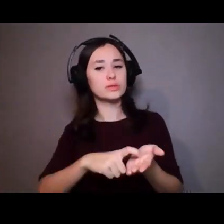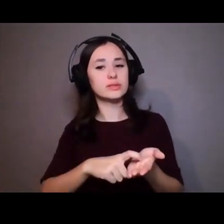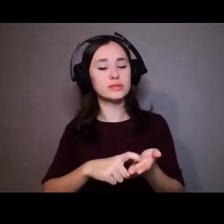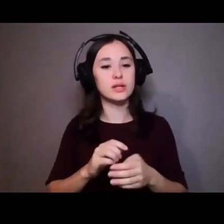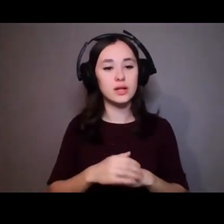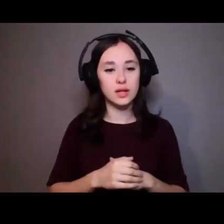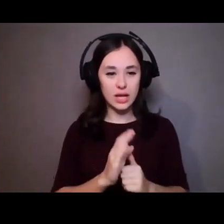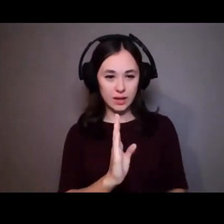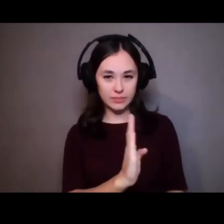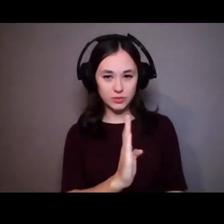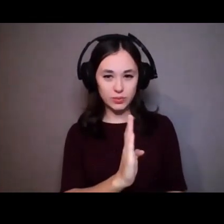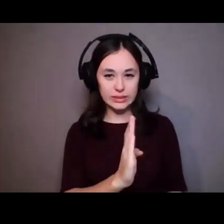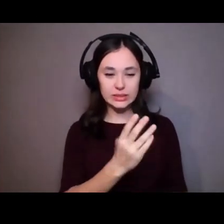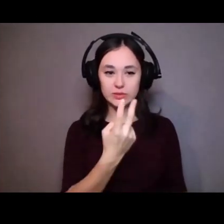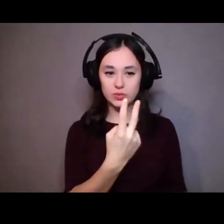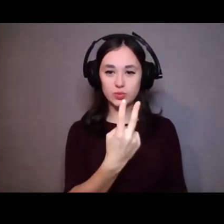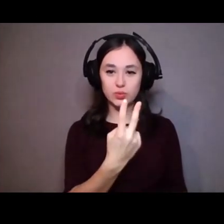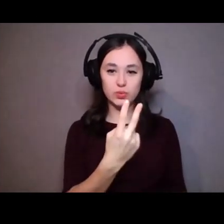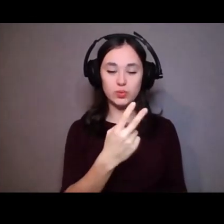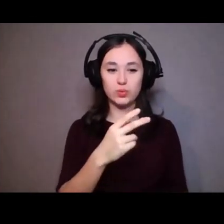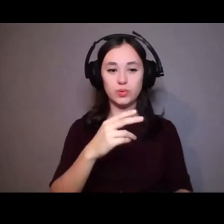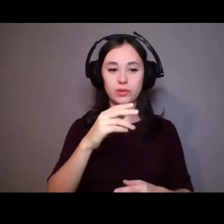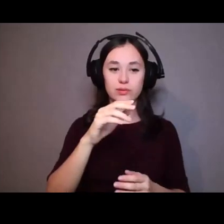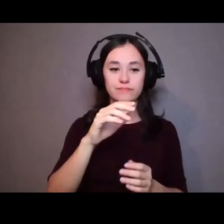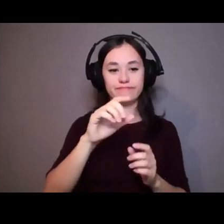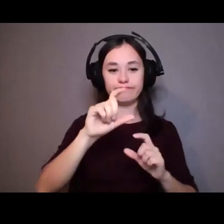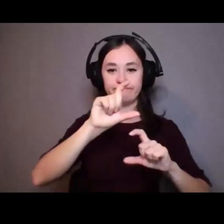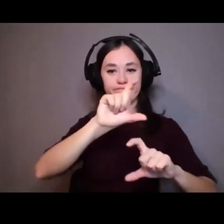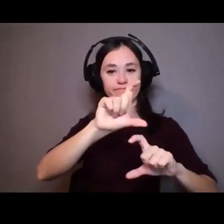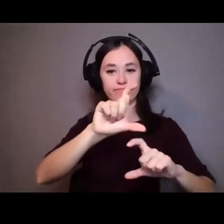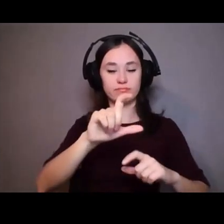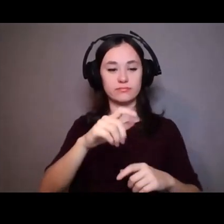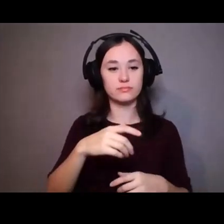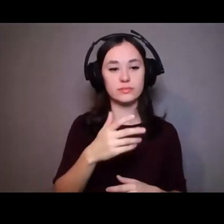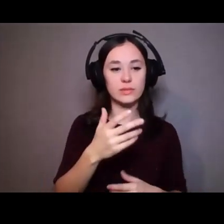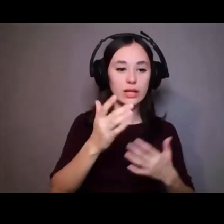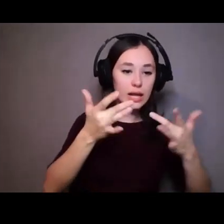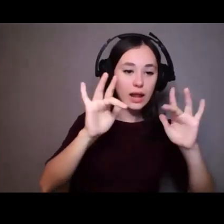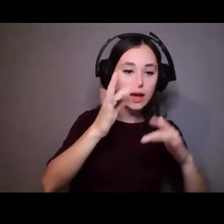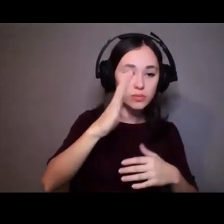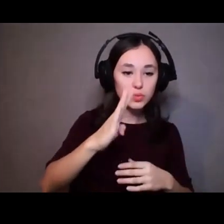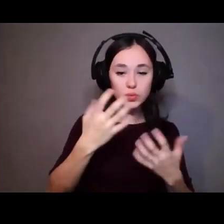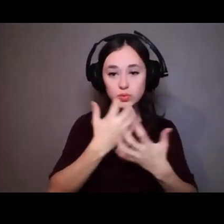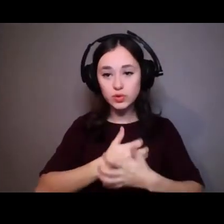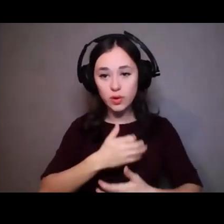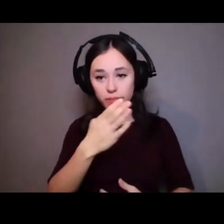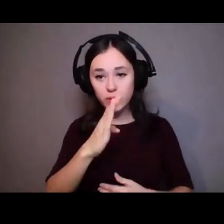bars, the lighter blue on the top and the darker blue on the bottom, is this split between